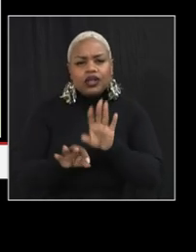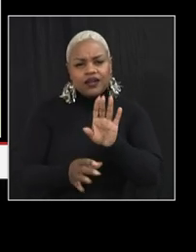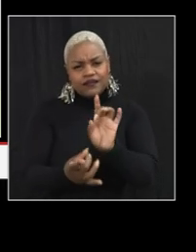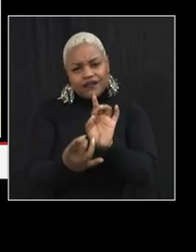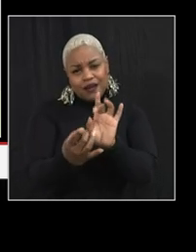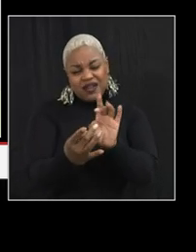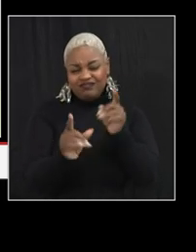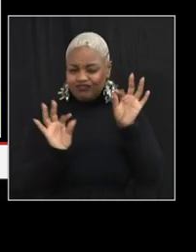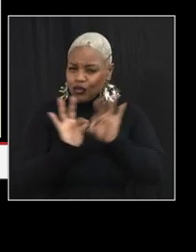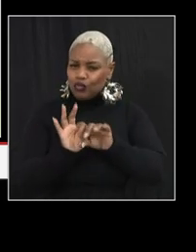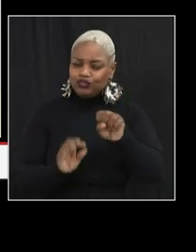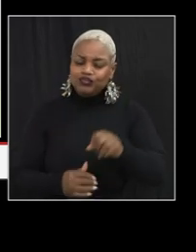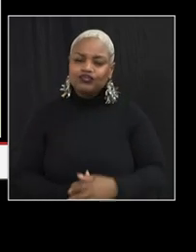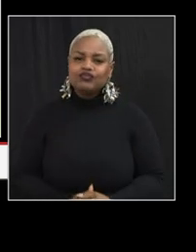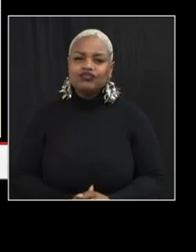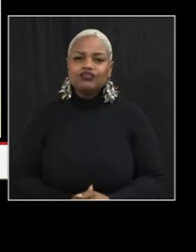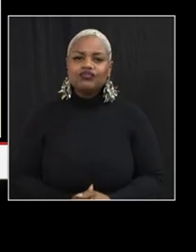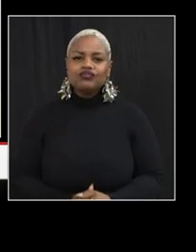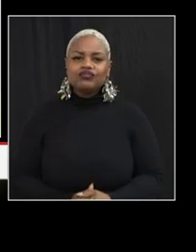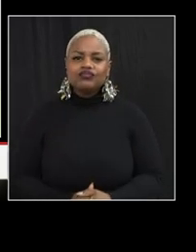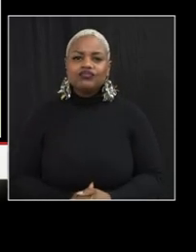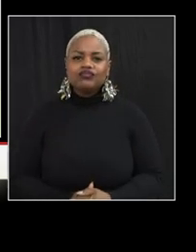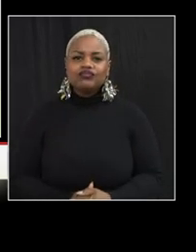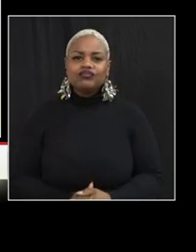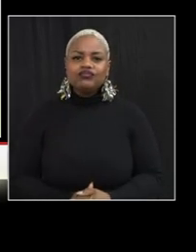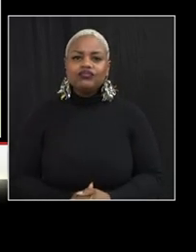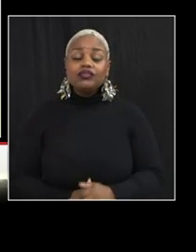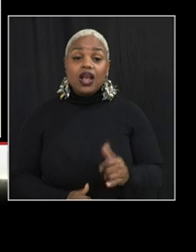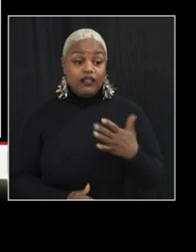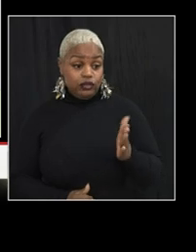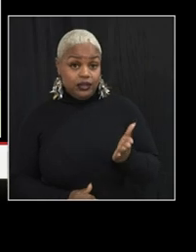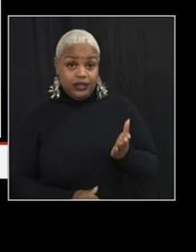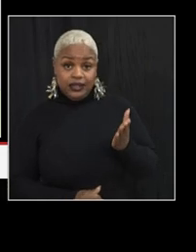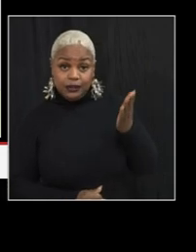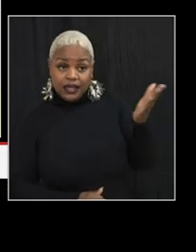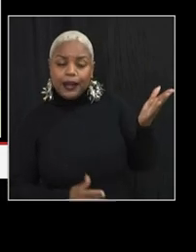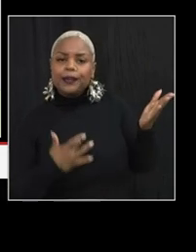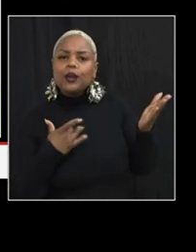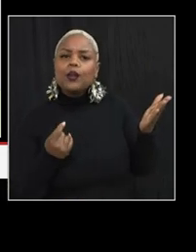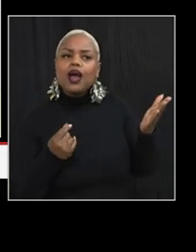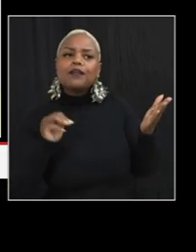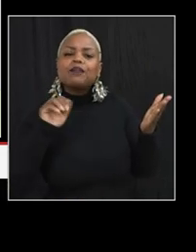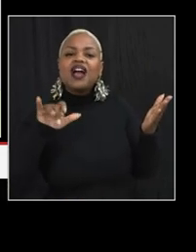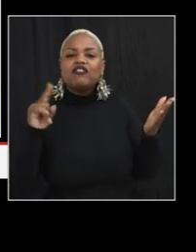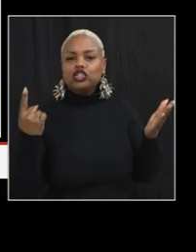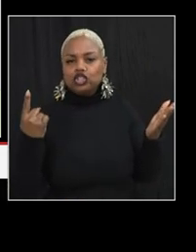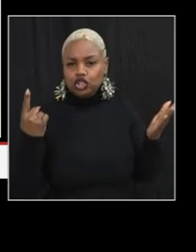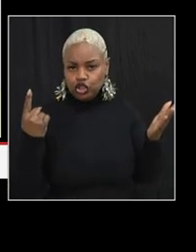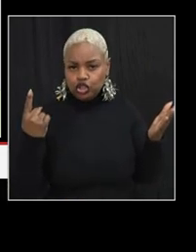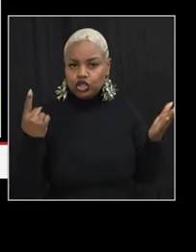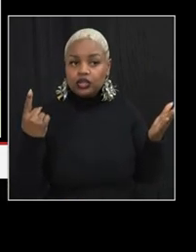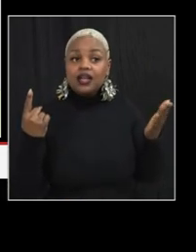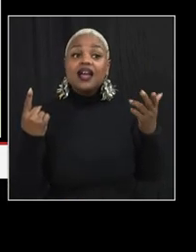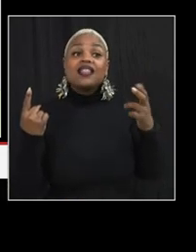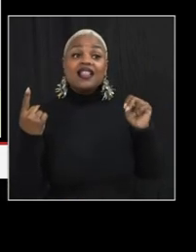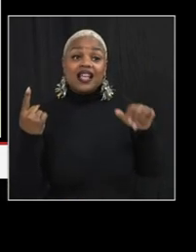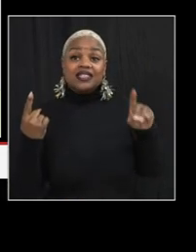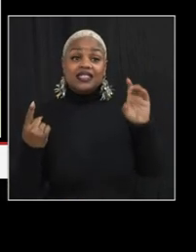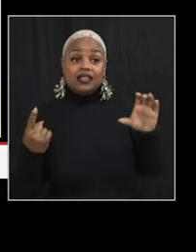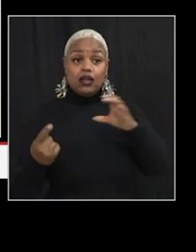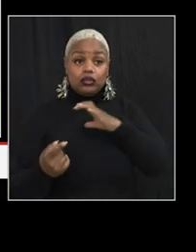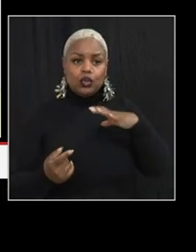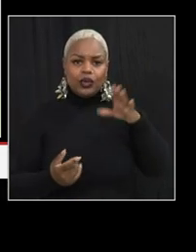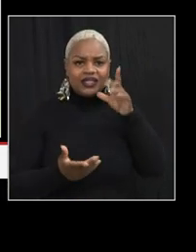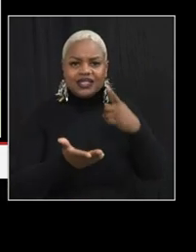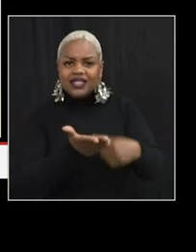city council typically around May 1st. They will then hold hearings that will usually last through the month of April, spilling into May,